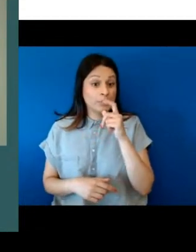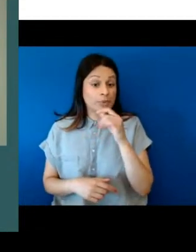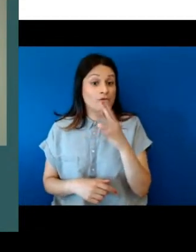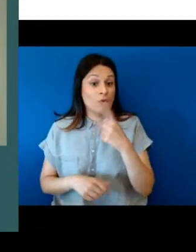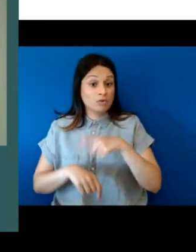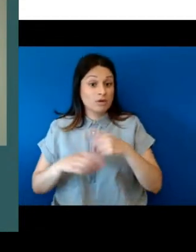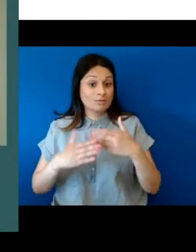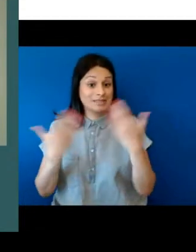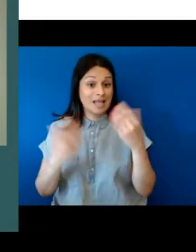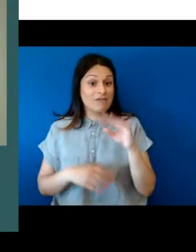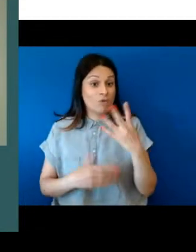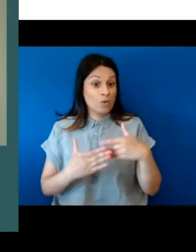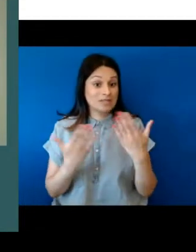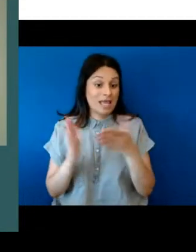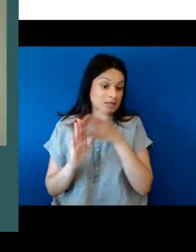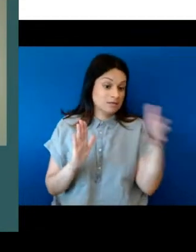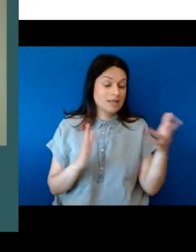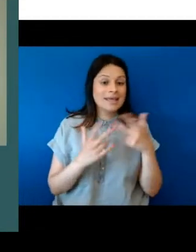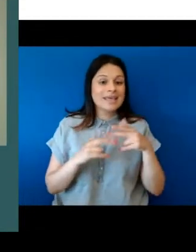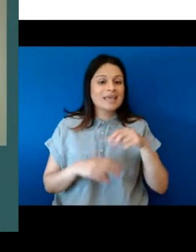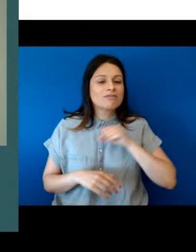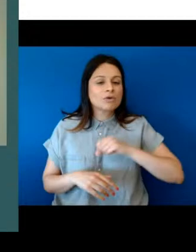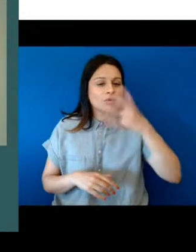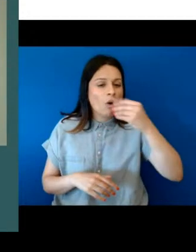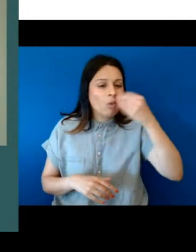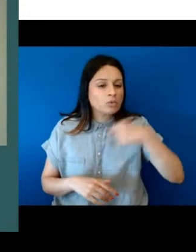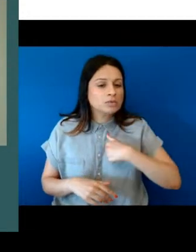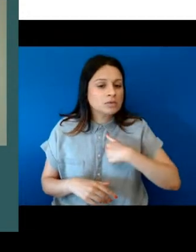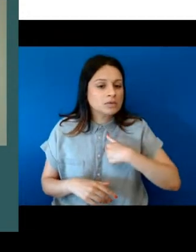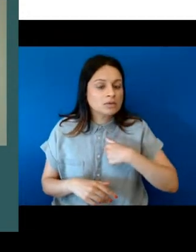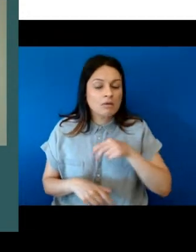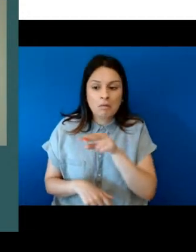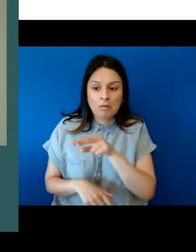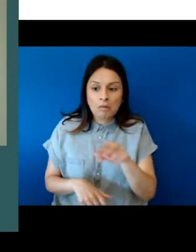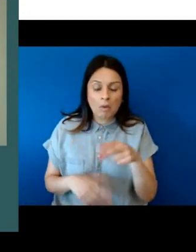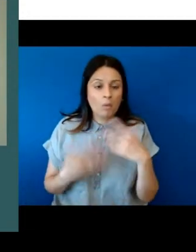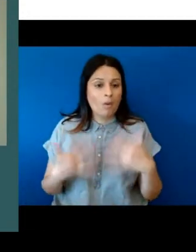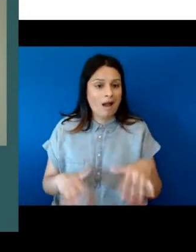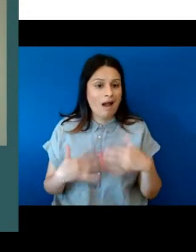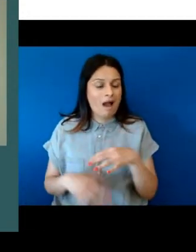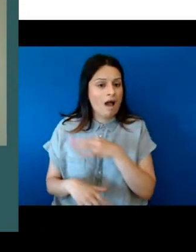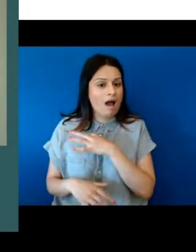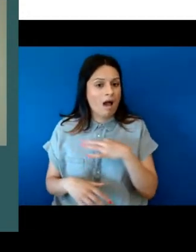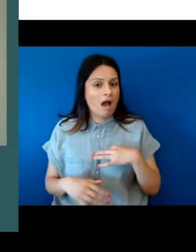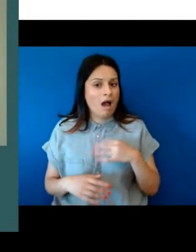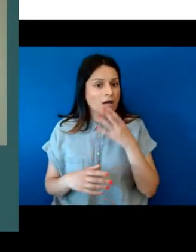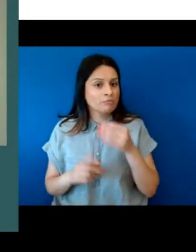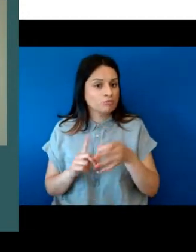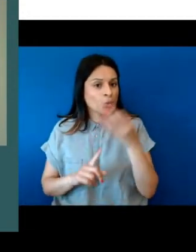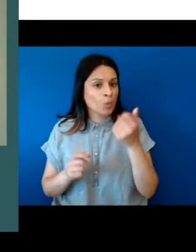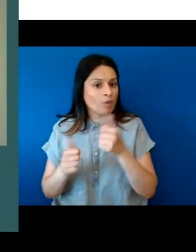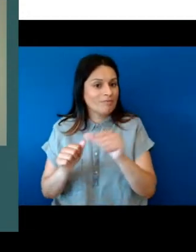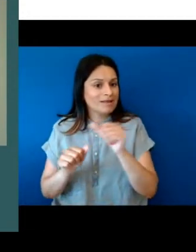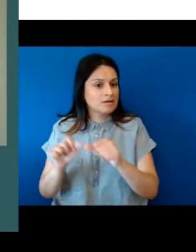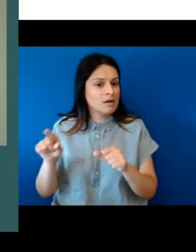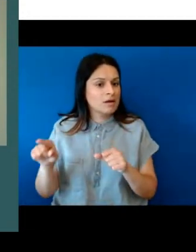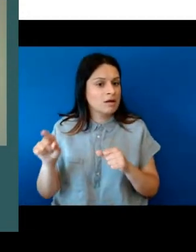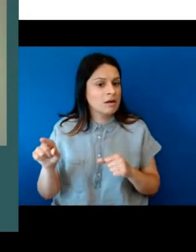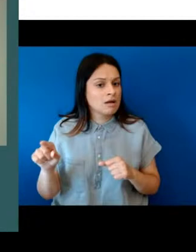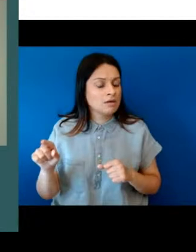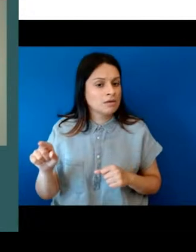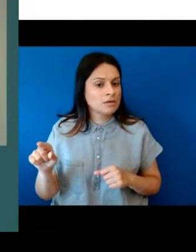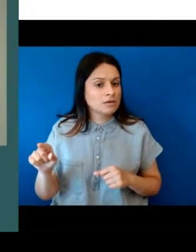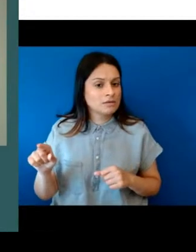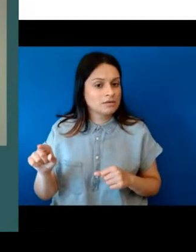have got colds. And we have found this to be of huge clinical benefit to our patients. But that's very